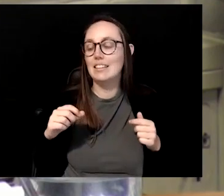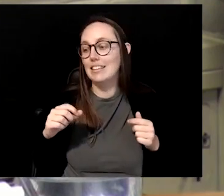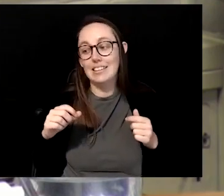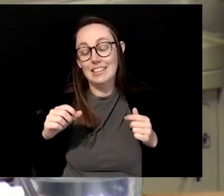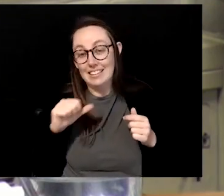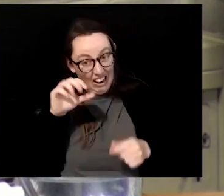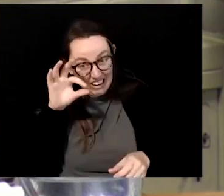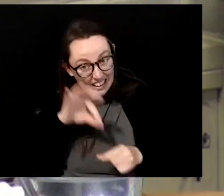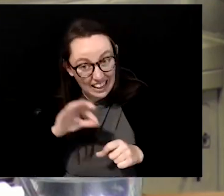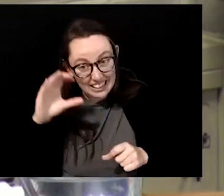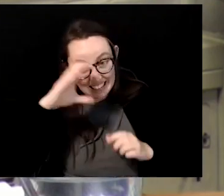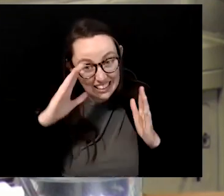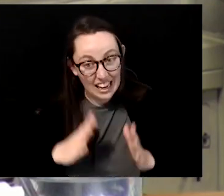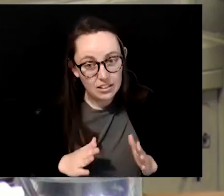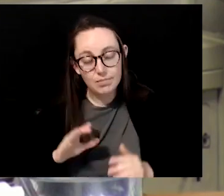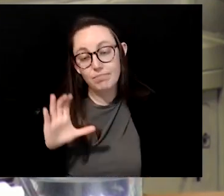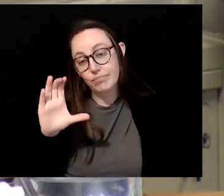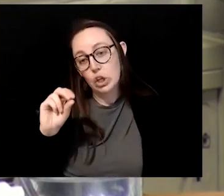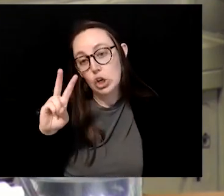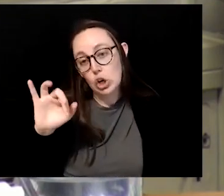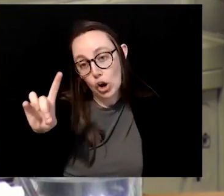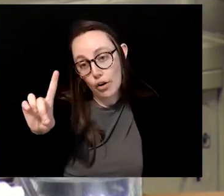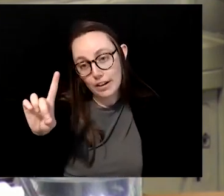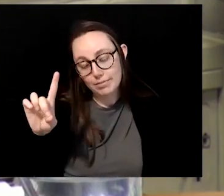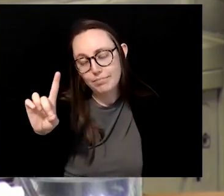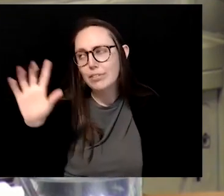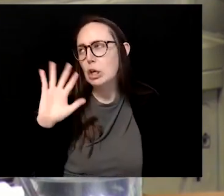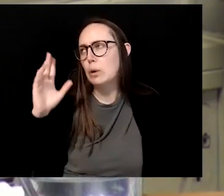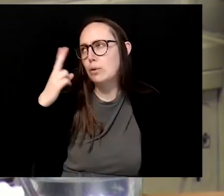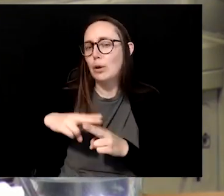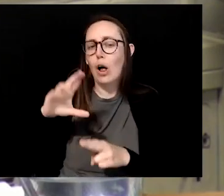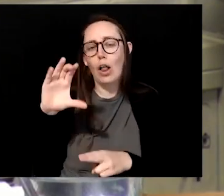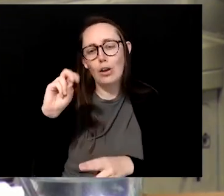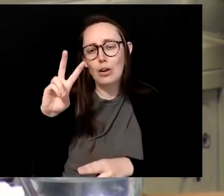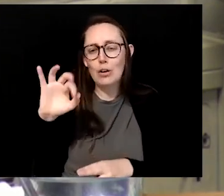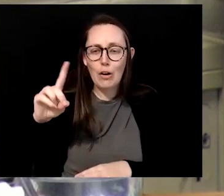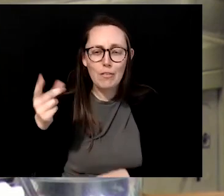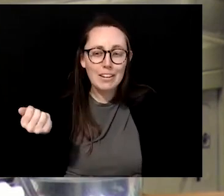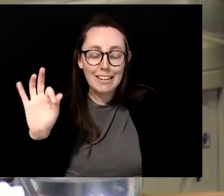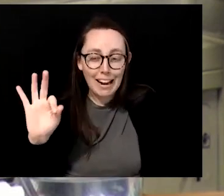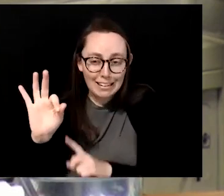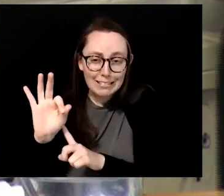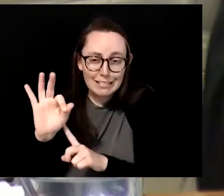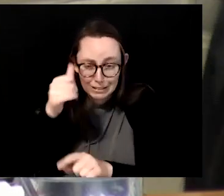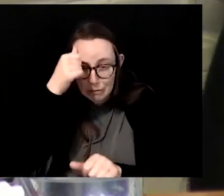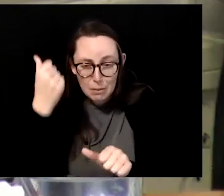that I spent 18 years as chair during the year of 2020.